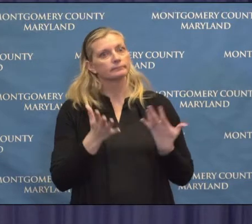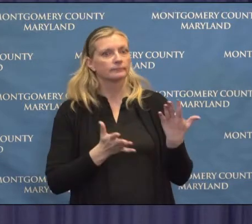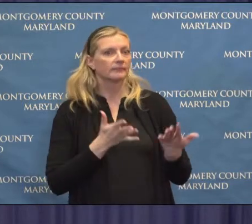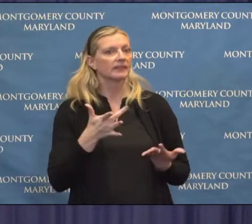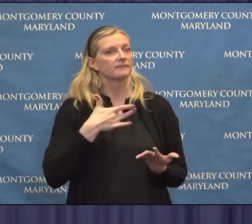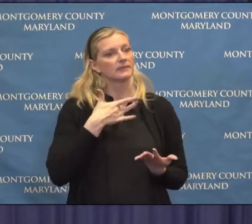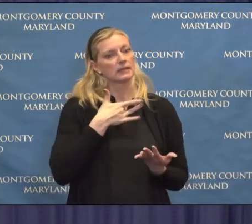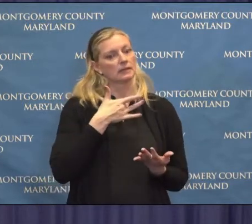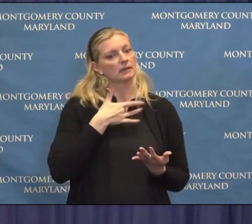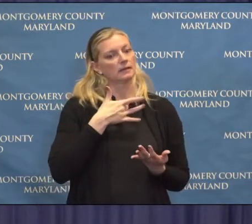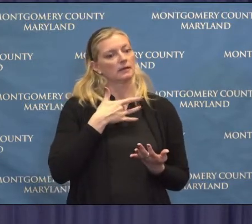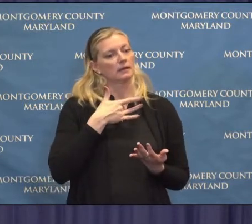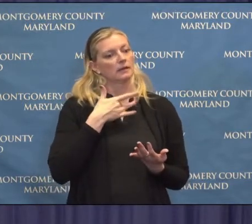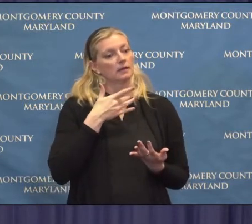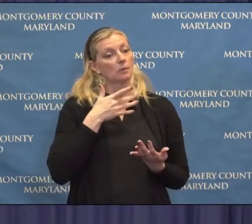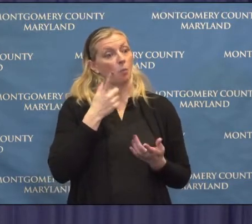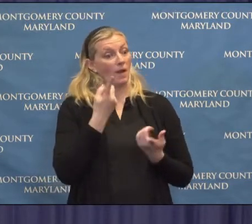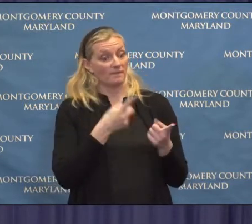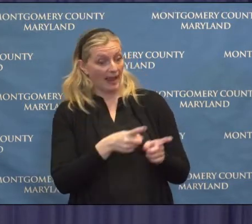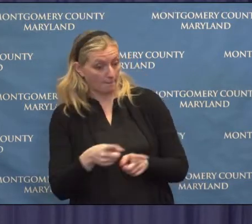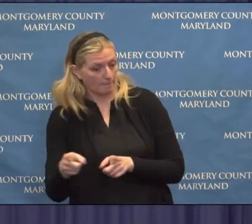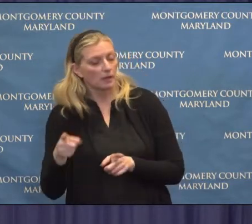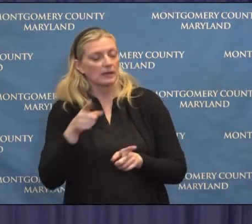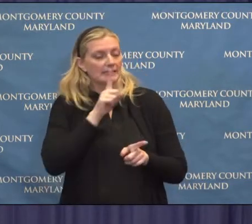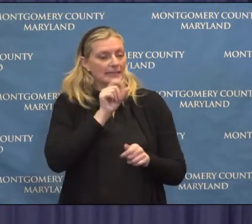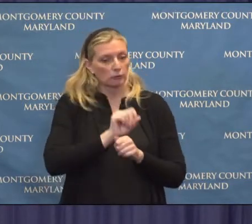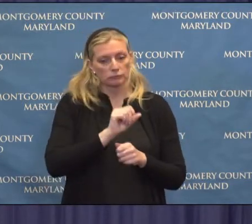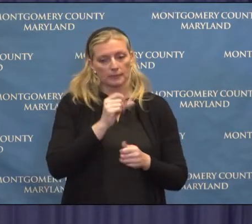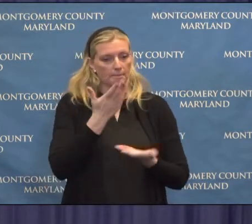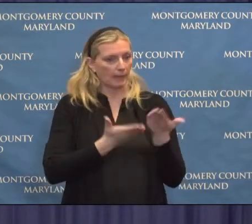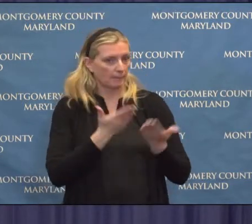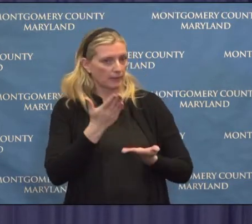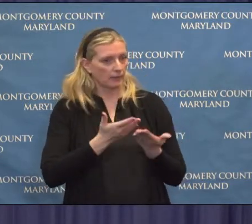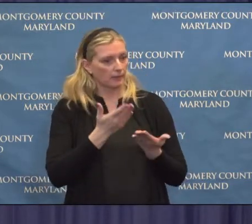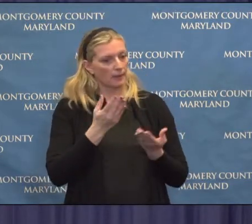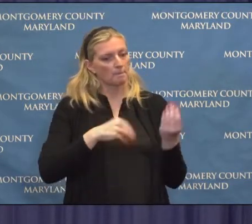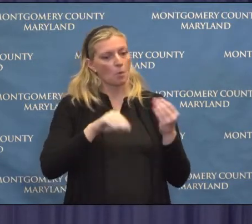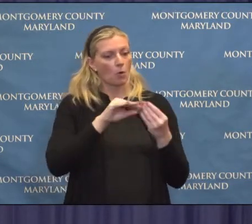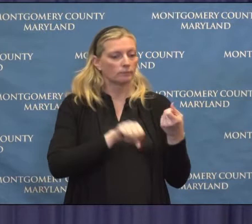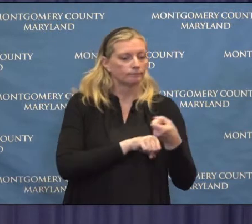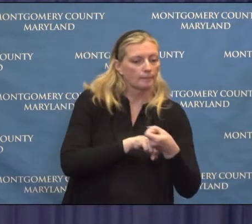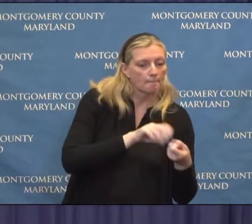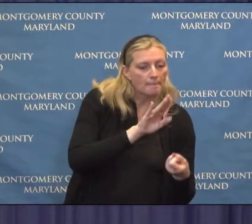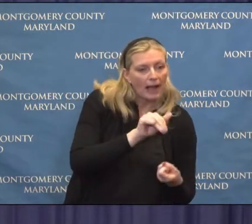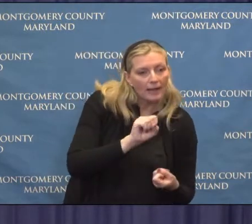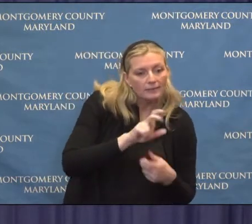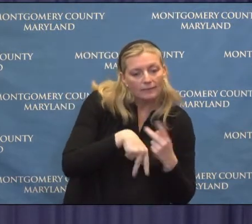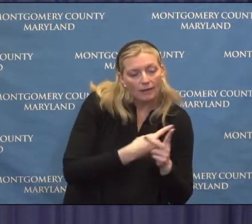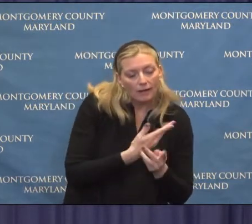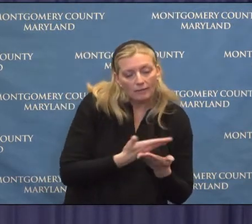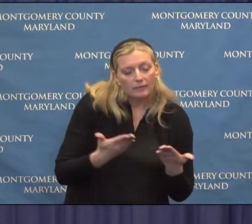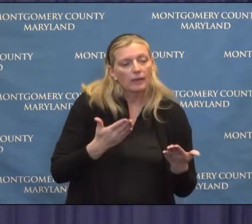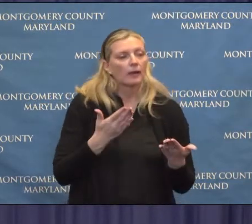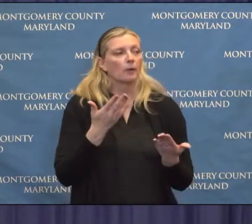or hateful type of incident. To this date, we have two